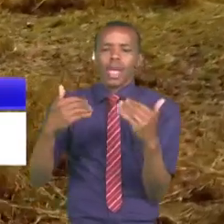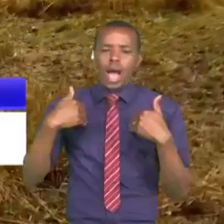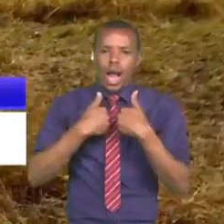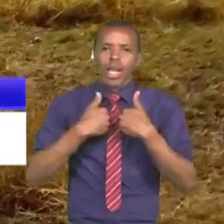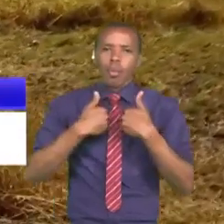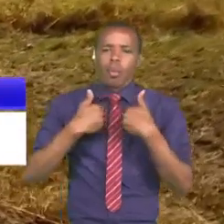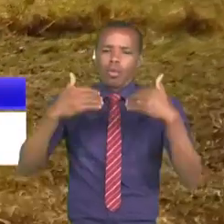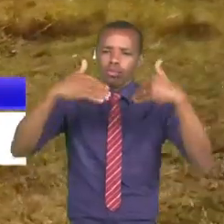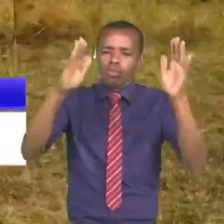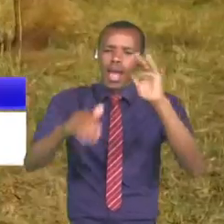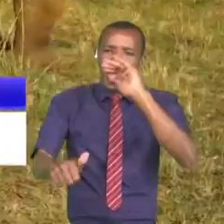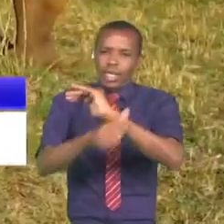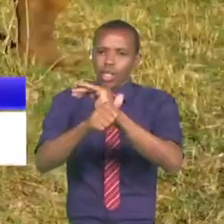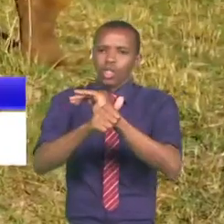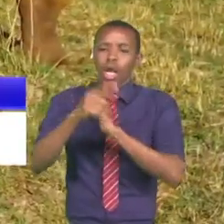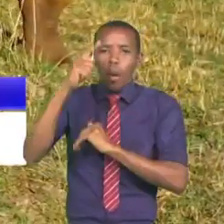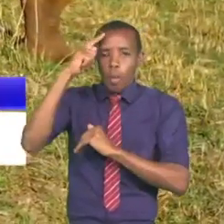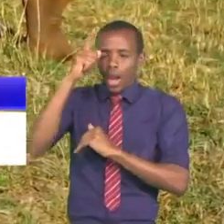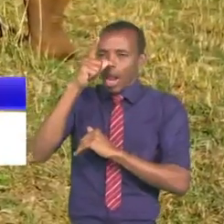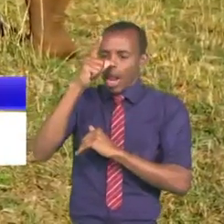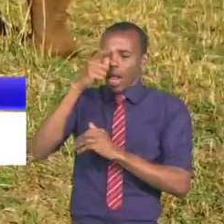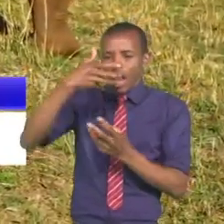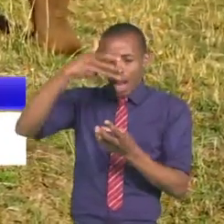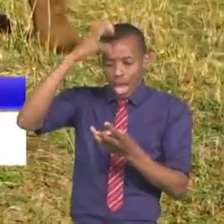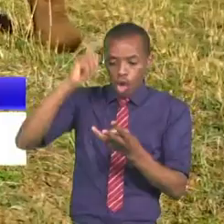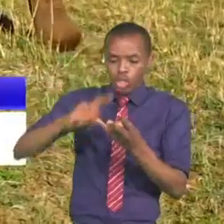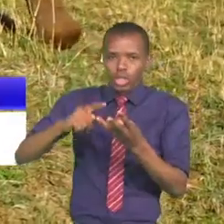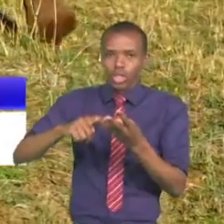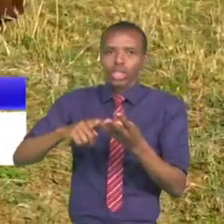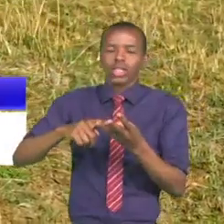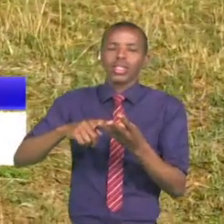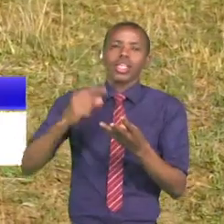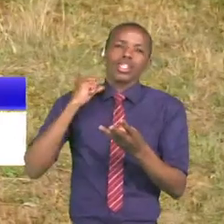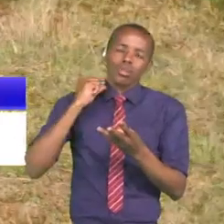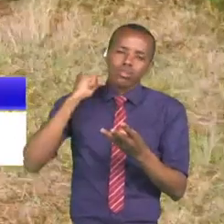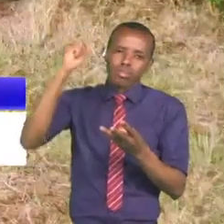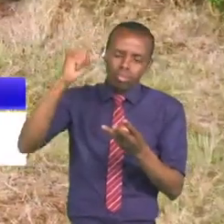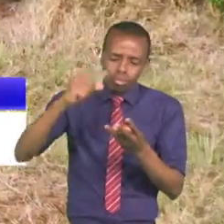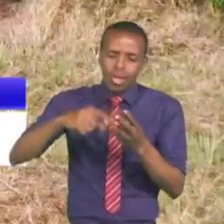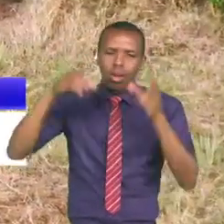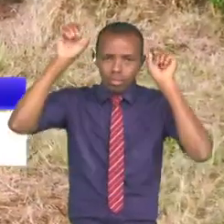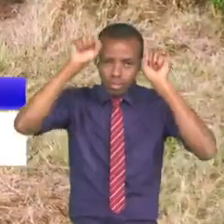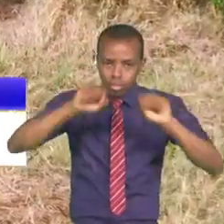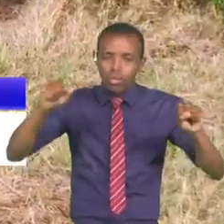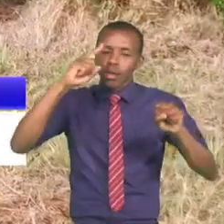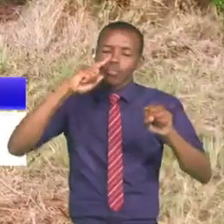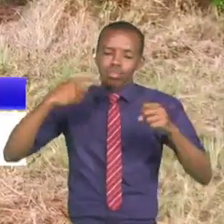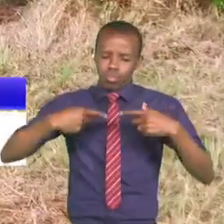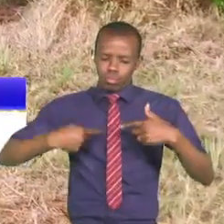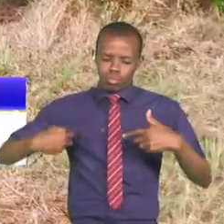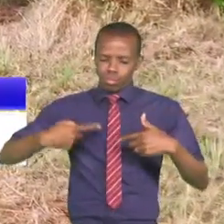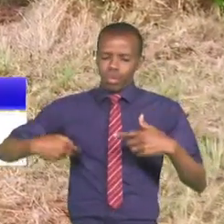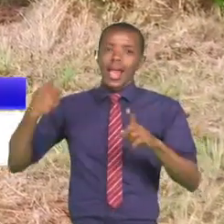including the endangered black rhinos, lions, leopards, cheetahs, buffaloes, giraffes, and